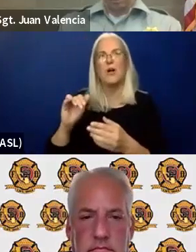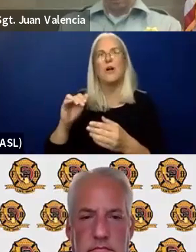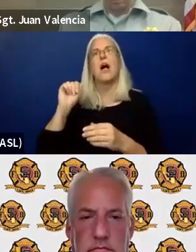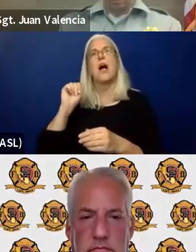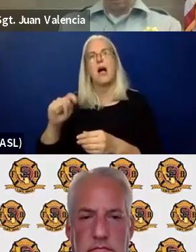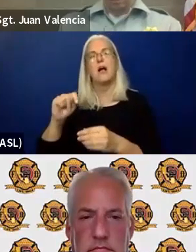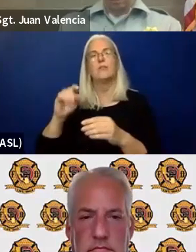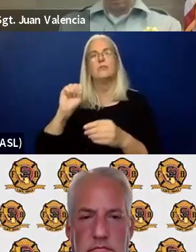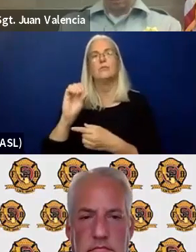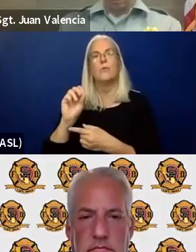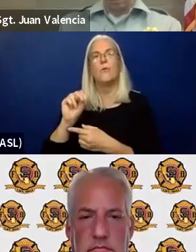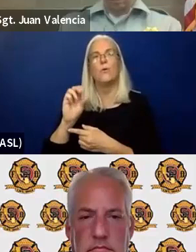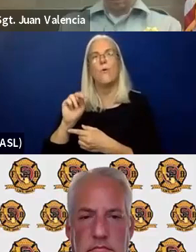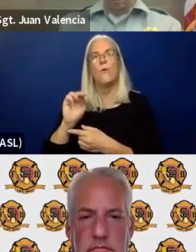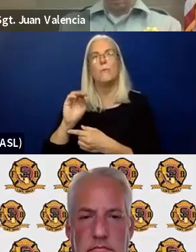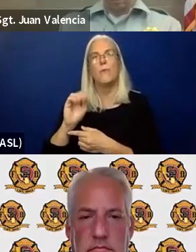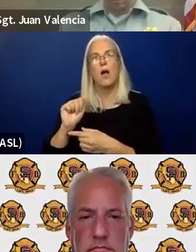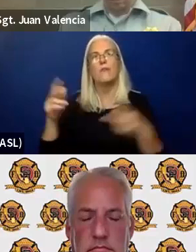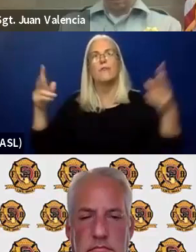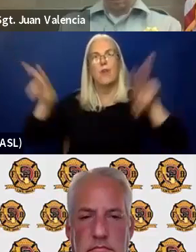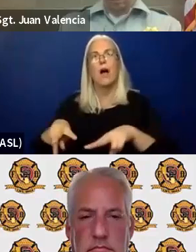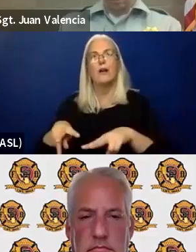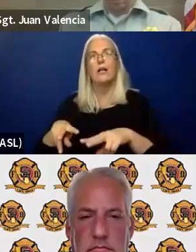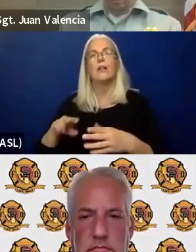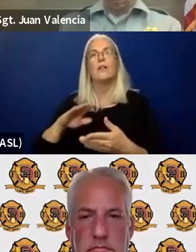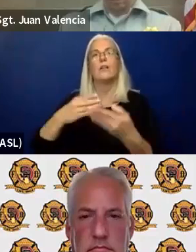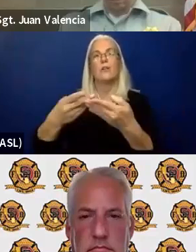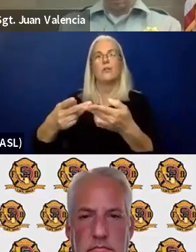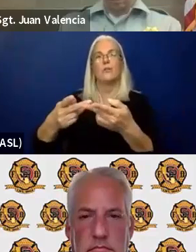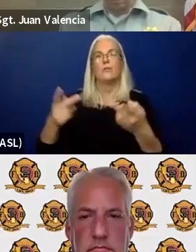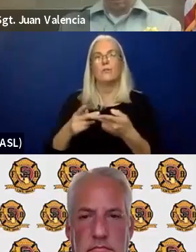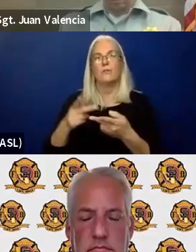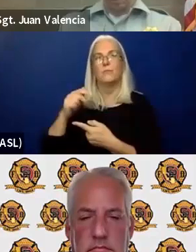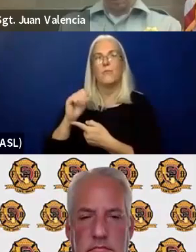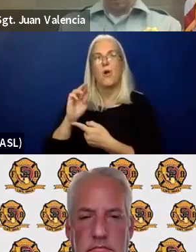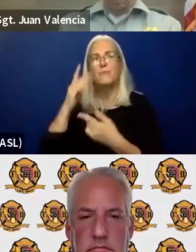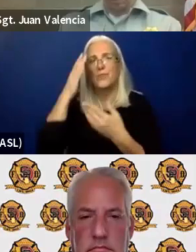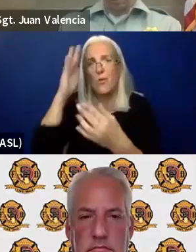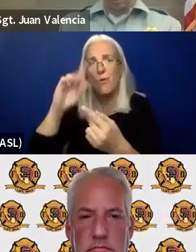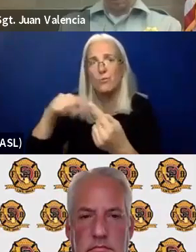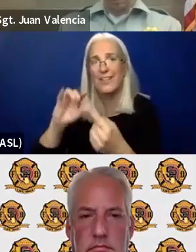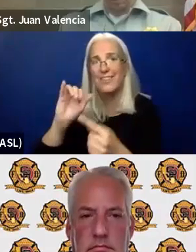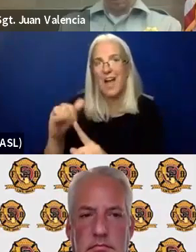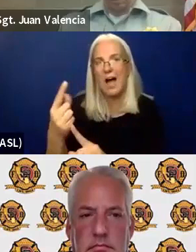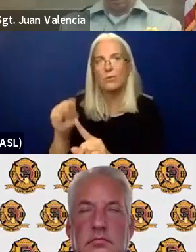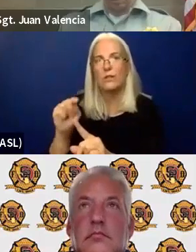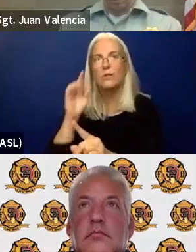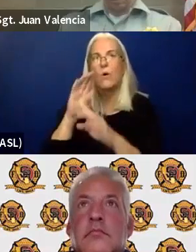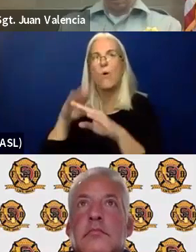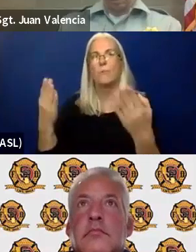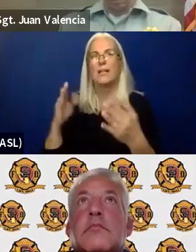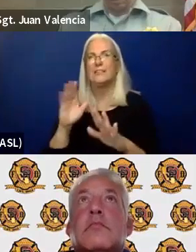be announced shortly. And again, those stations provide you with the N95